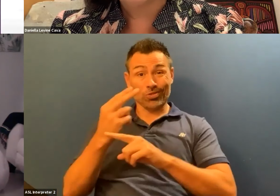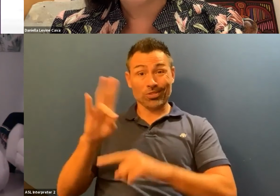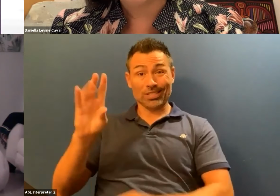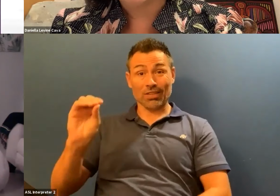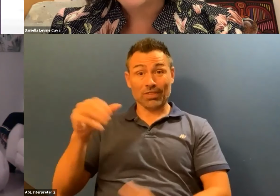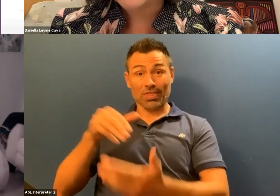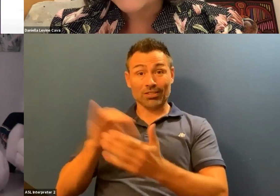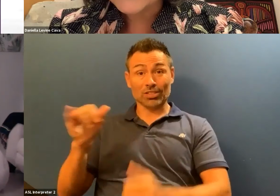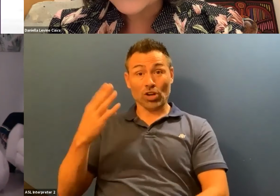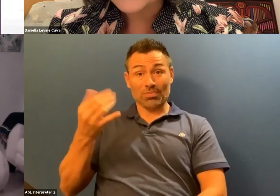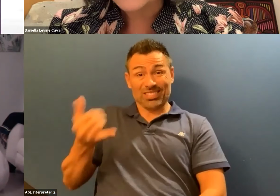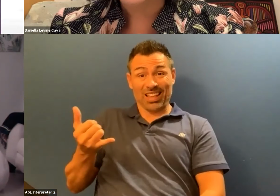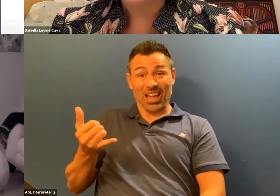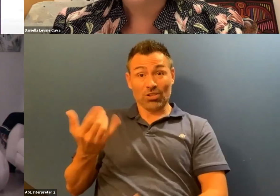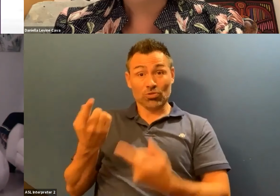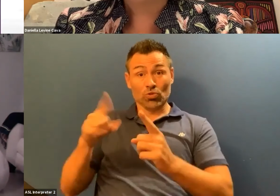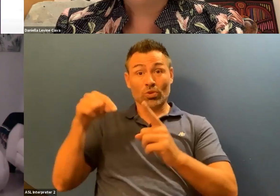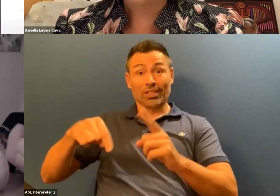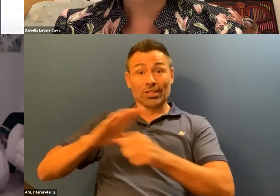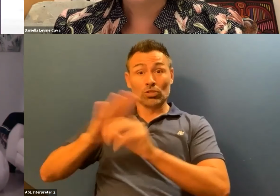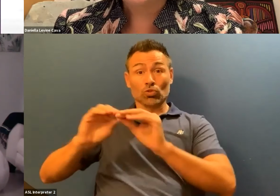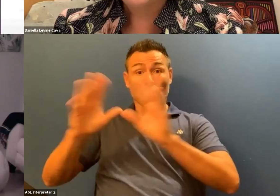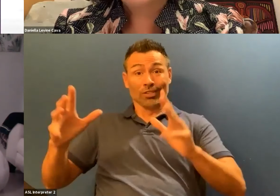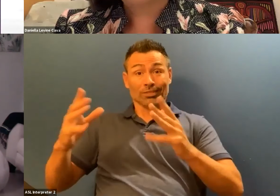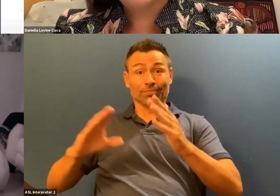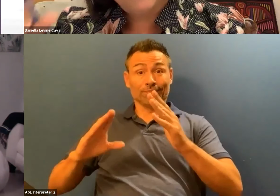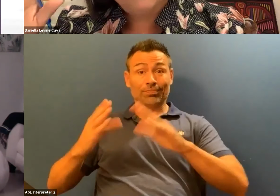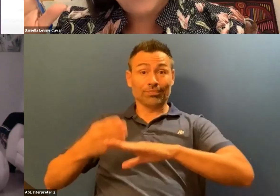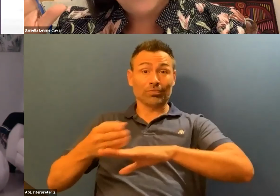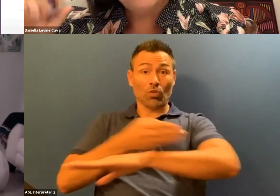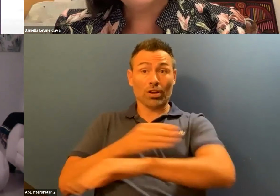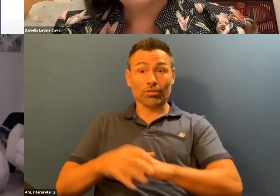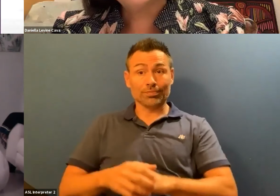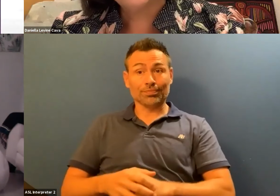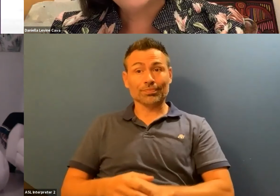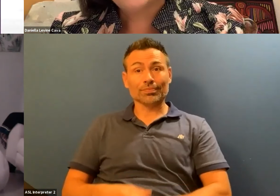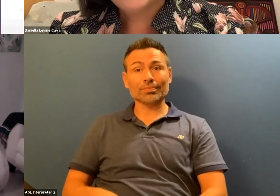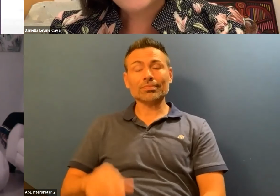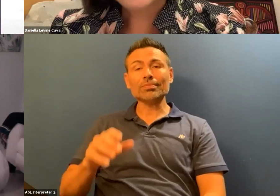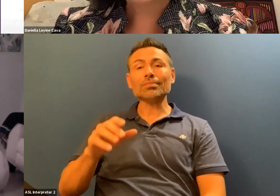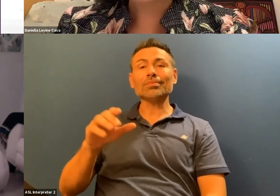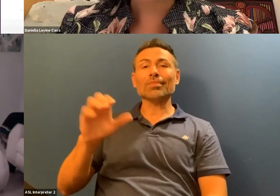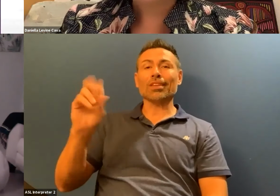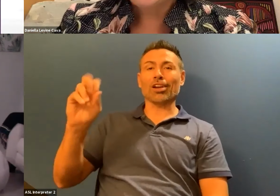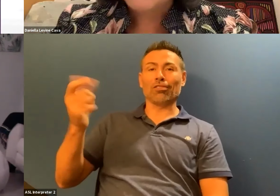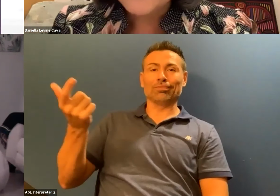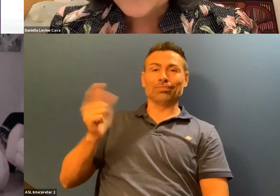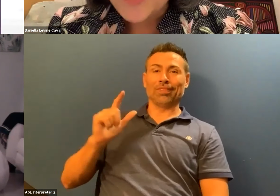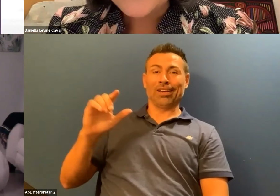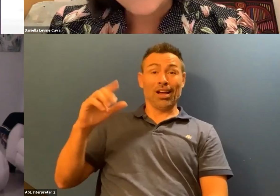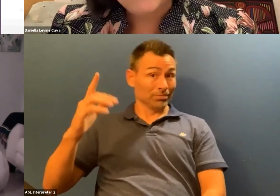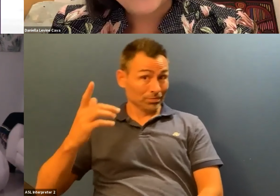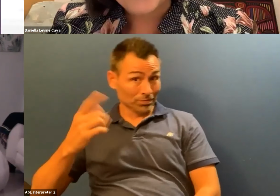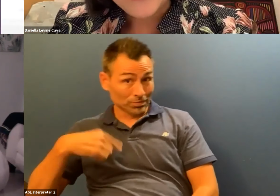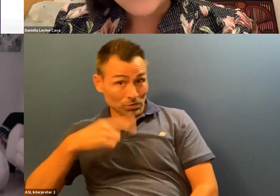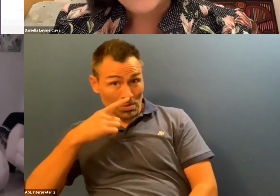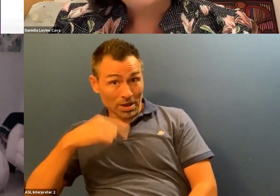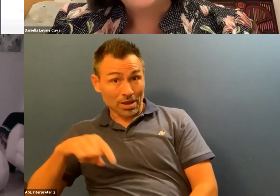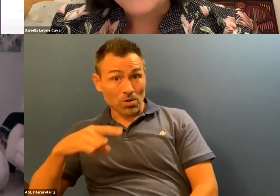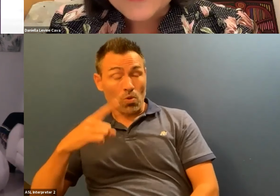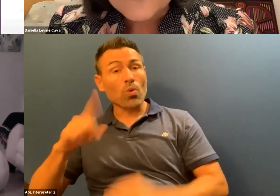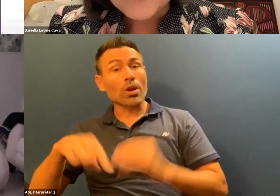now during the COVID recovery. Right. How about, may I? Yes, please. Thank you. How about the jobs that I'm going to